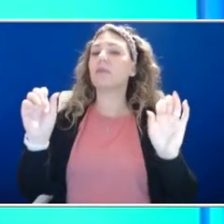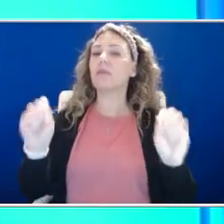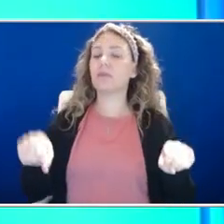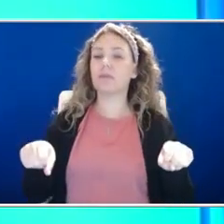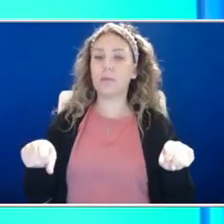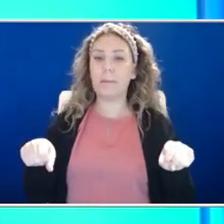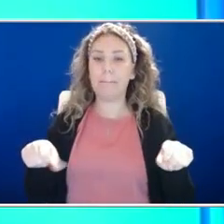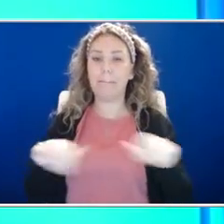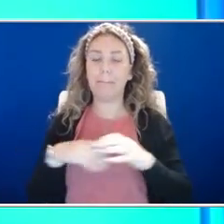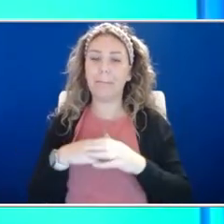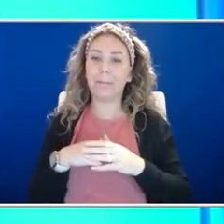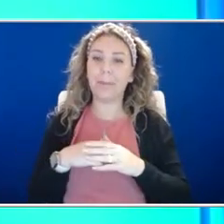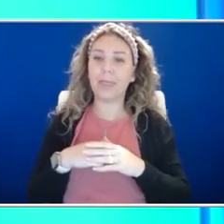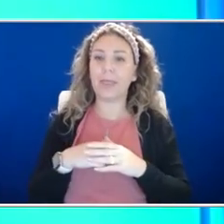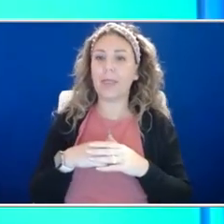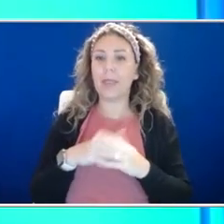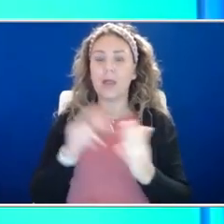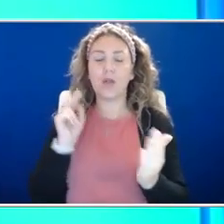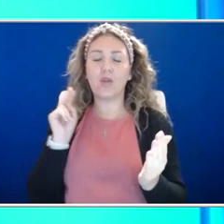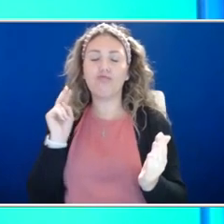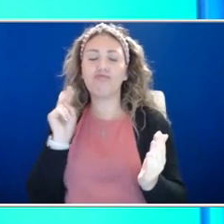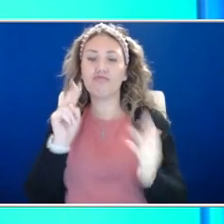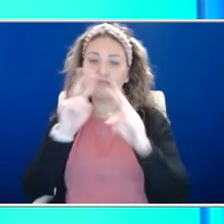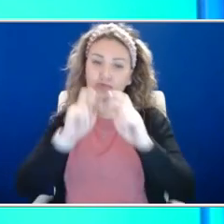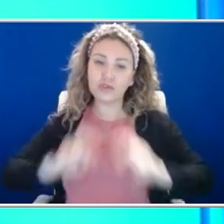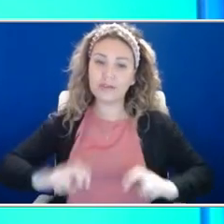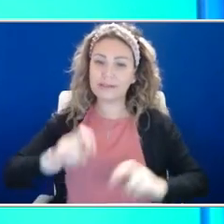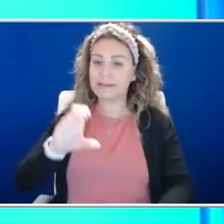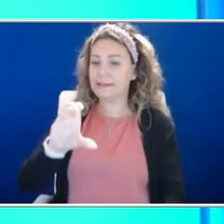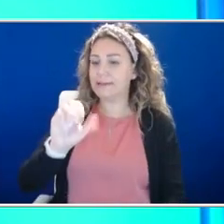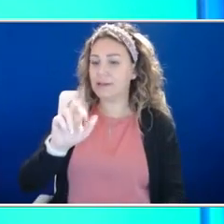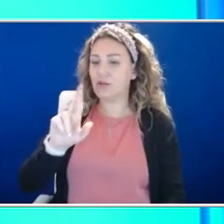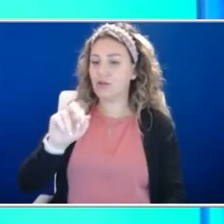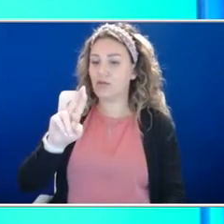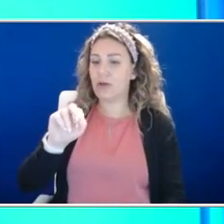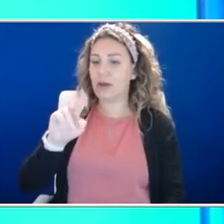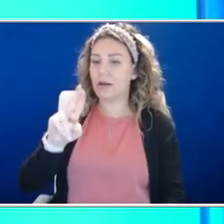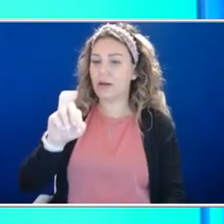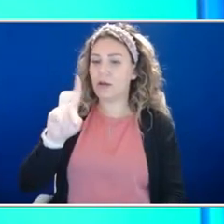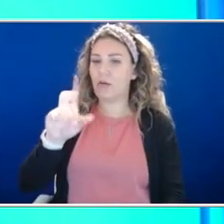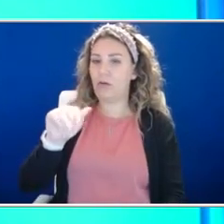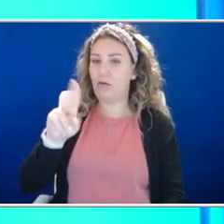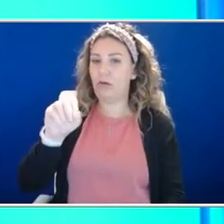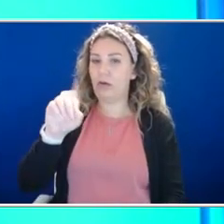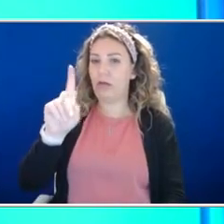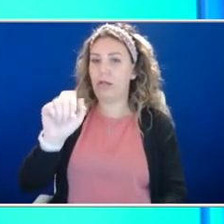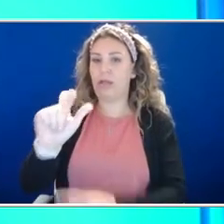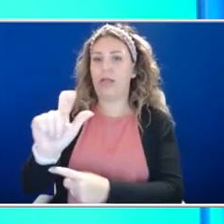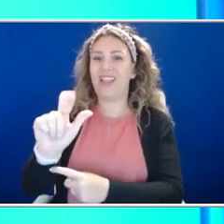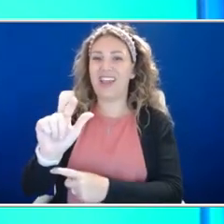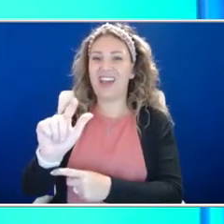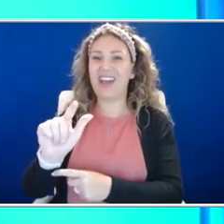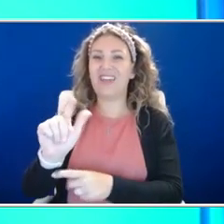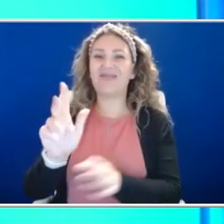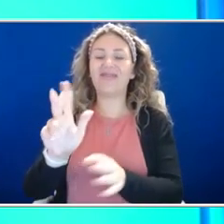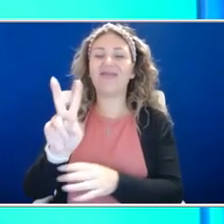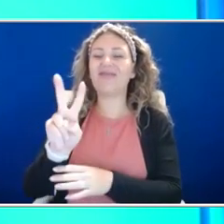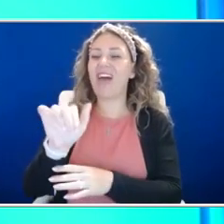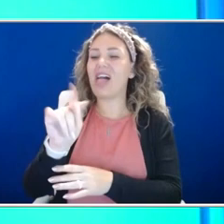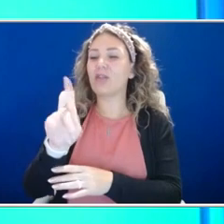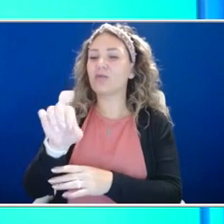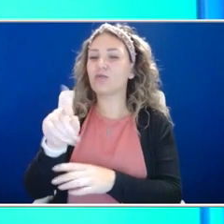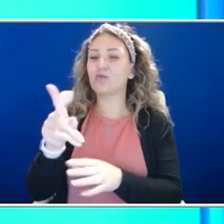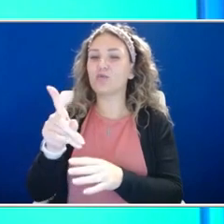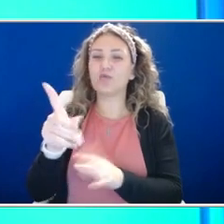it looks at the serum creatinine values and then can produce early warning signals in the electronic health